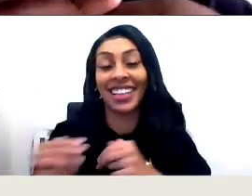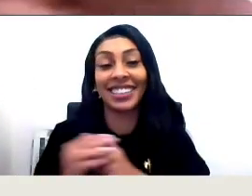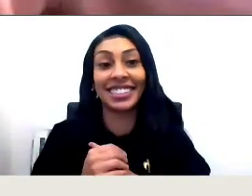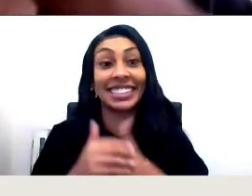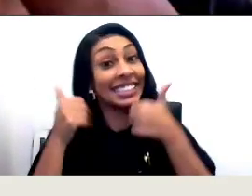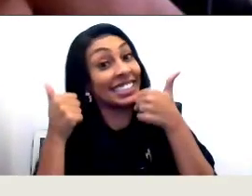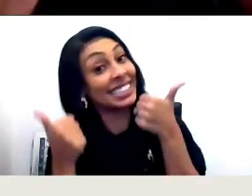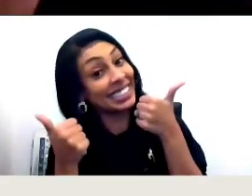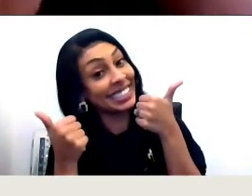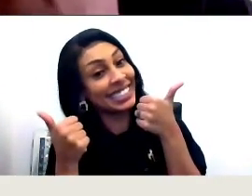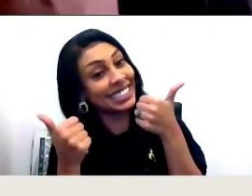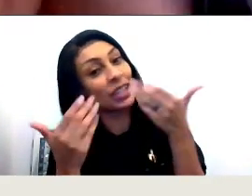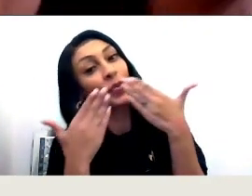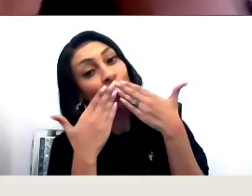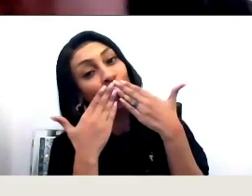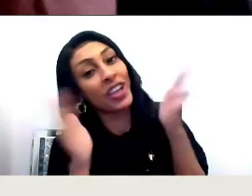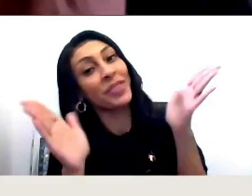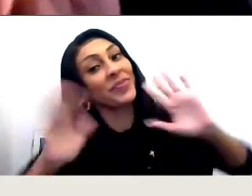in that note,